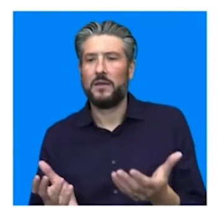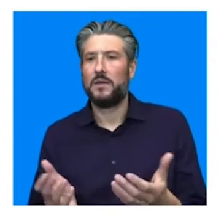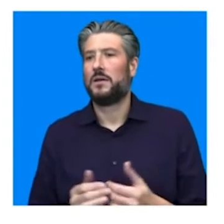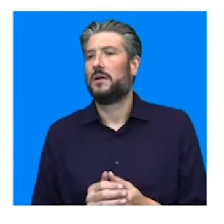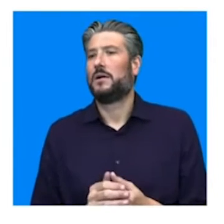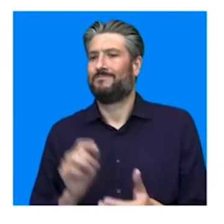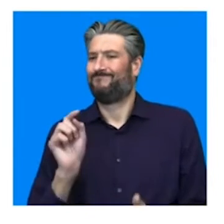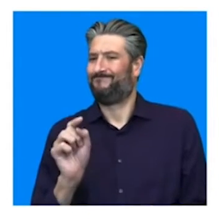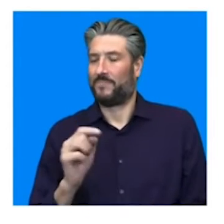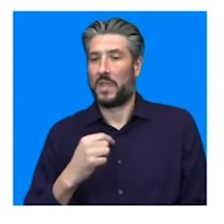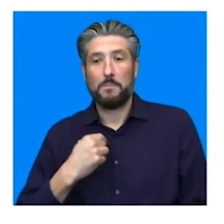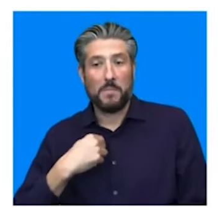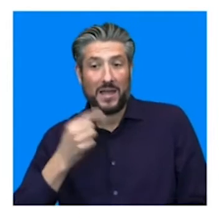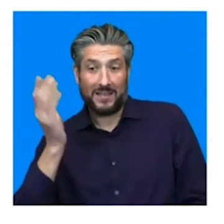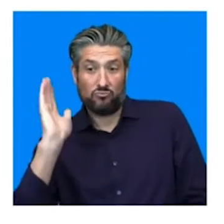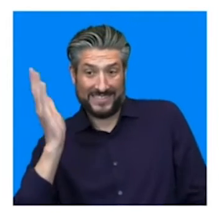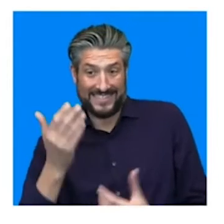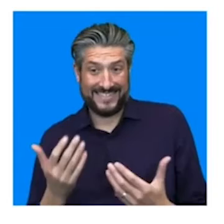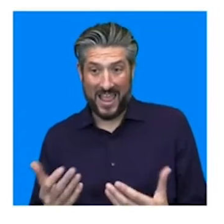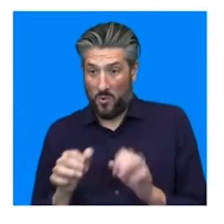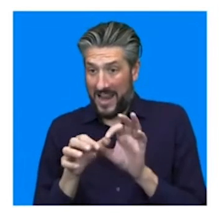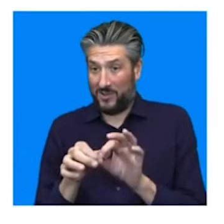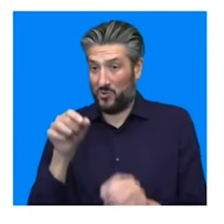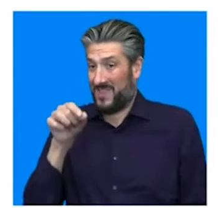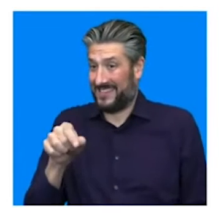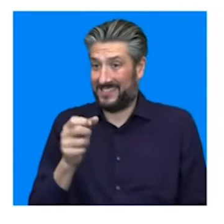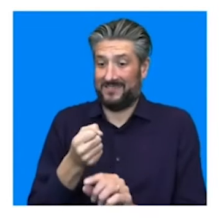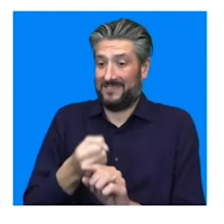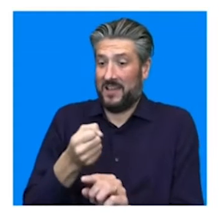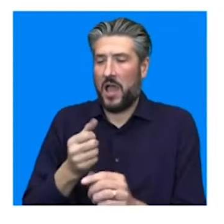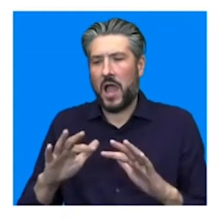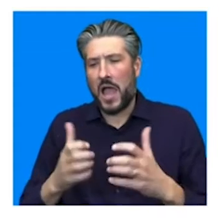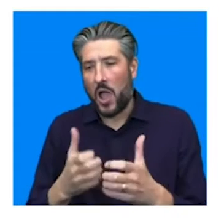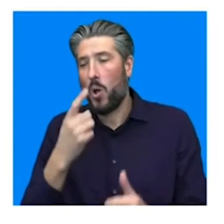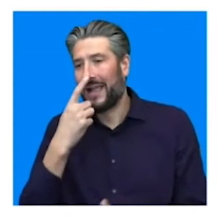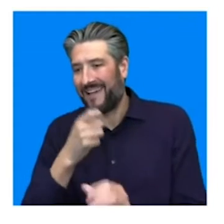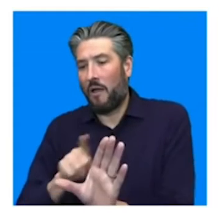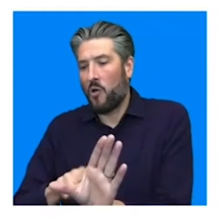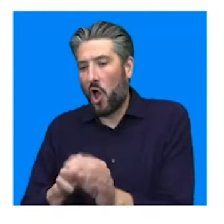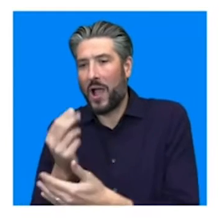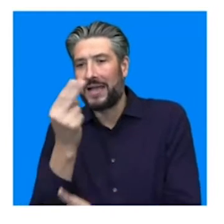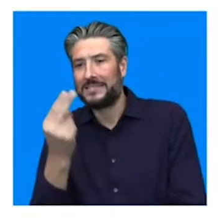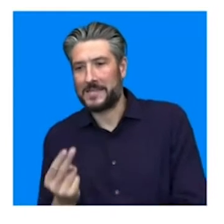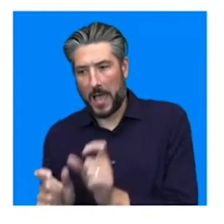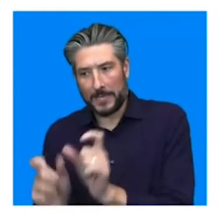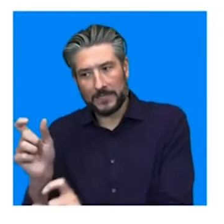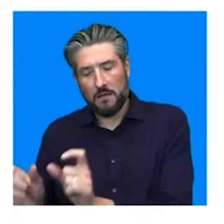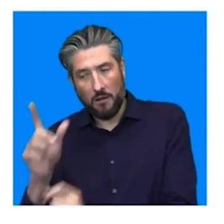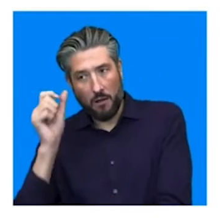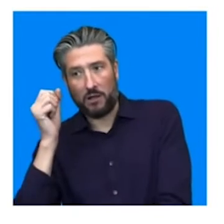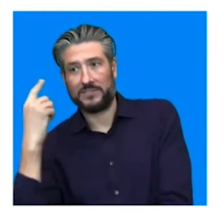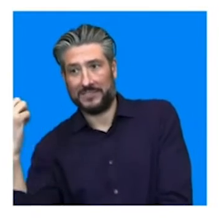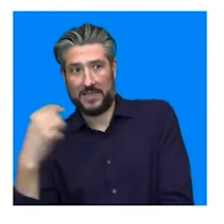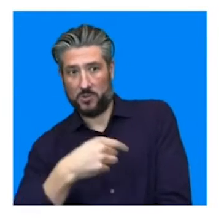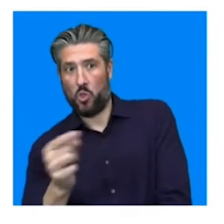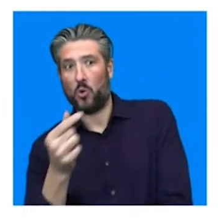really what my presentation is about, is how can we get these young designers to be able to better empathize with this sort of gap